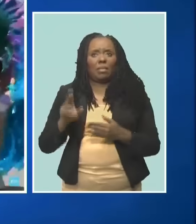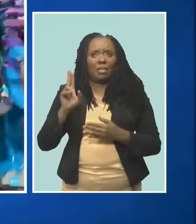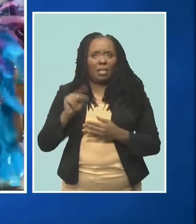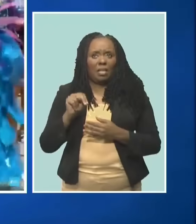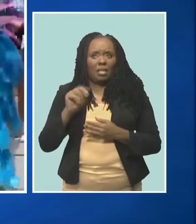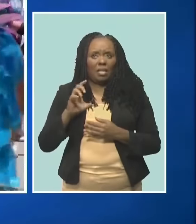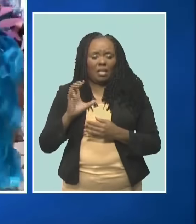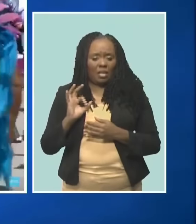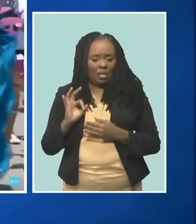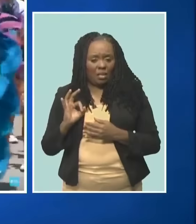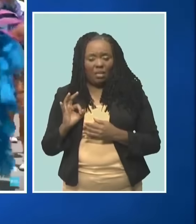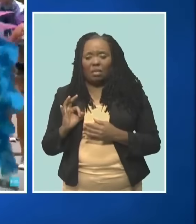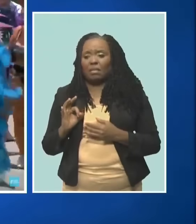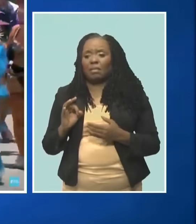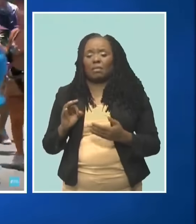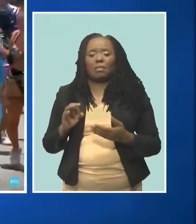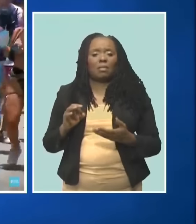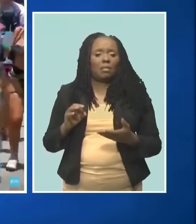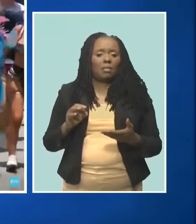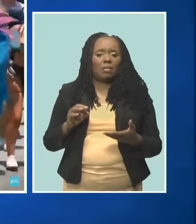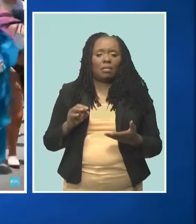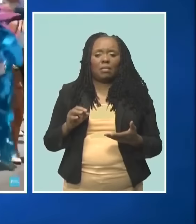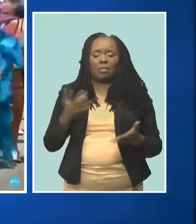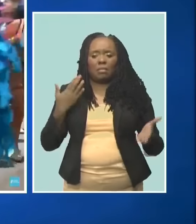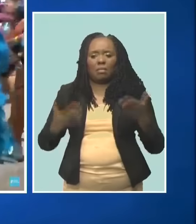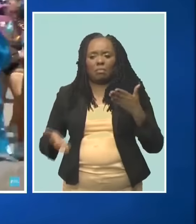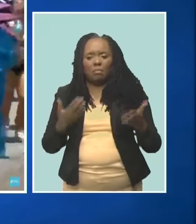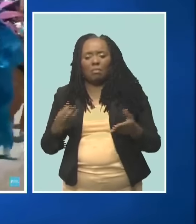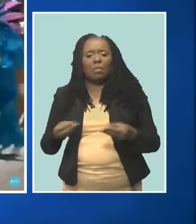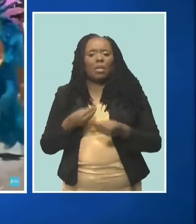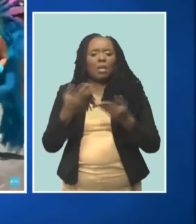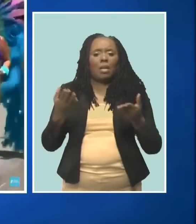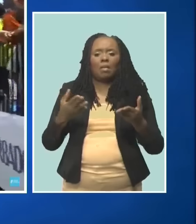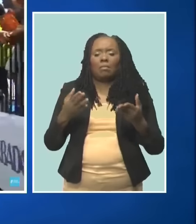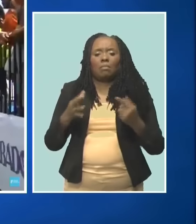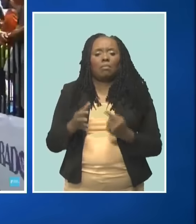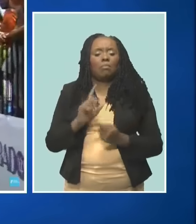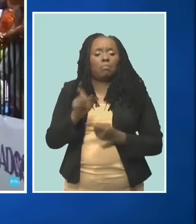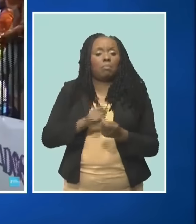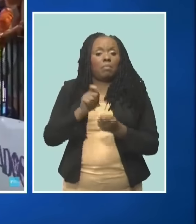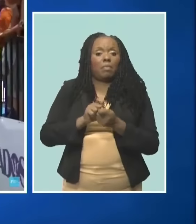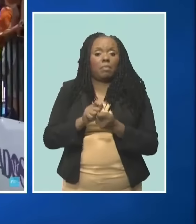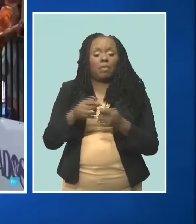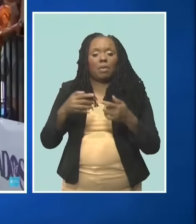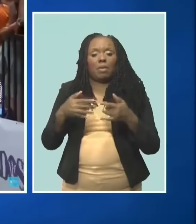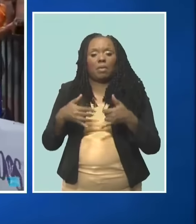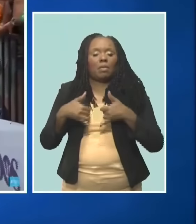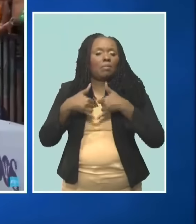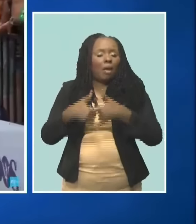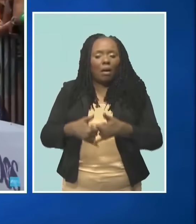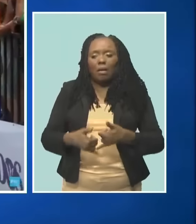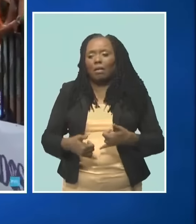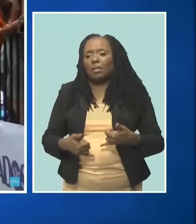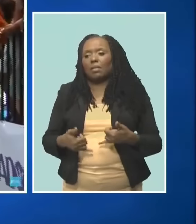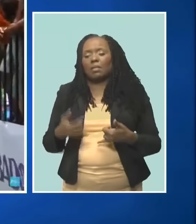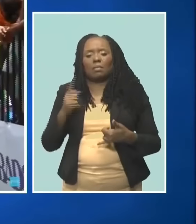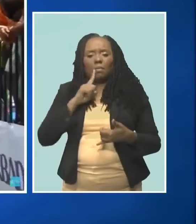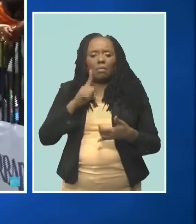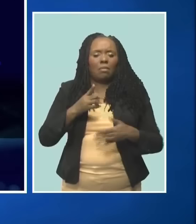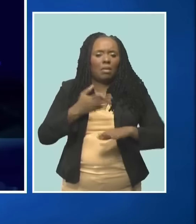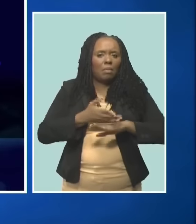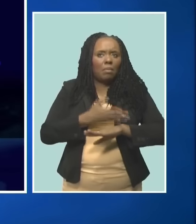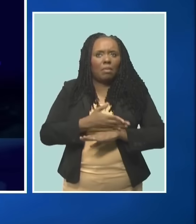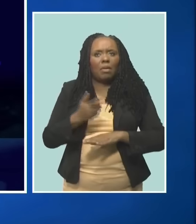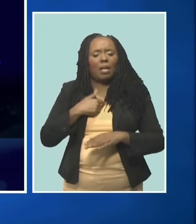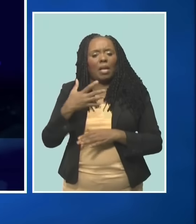through assisting or through giving a specific prize, can help in reviving that area, because I like to go and look